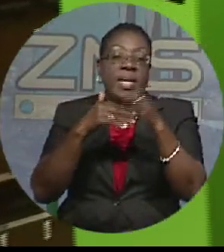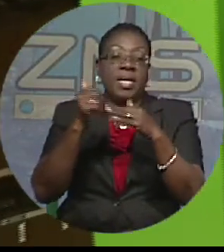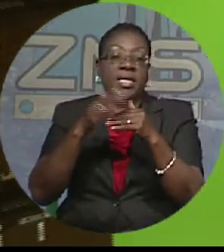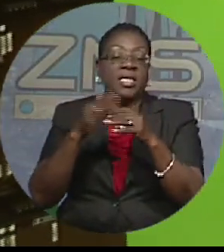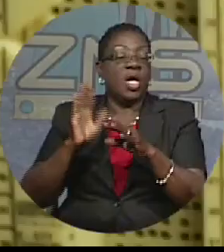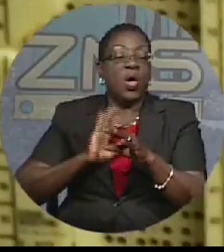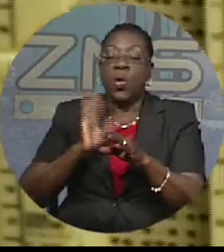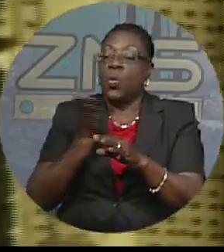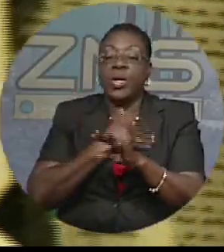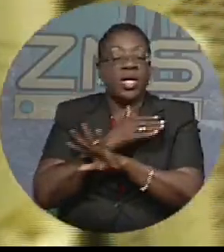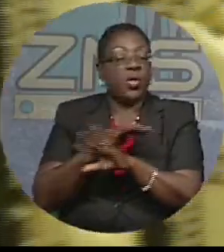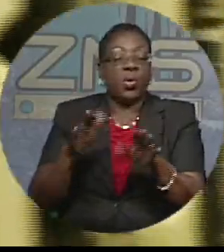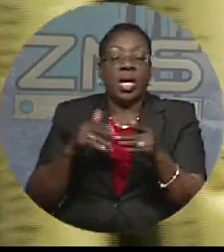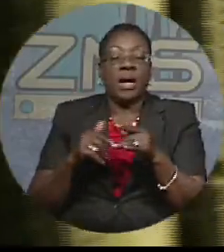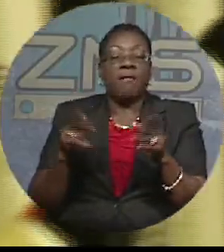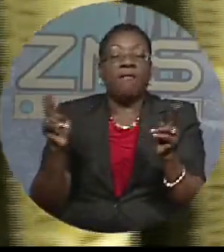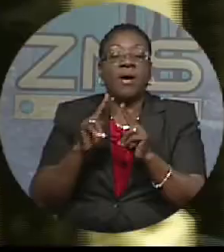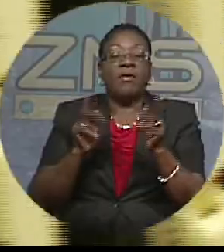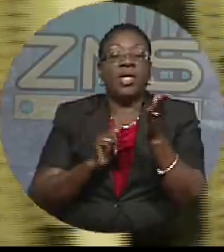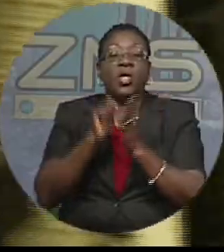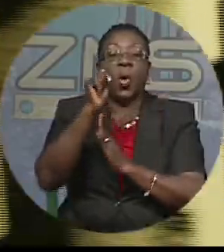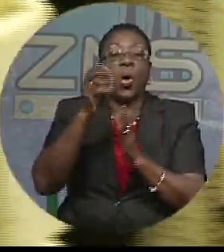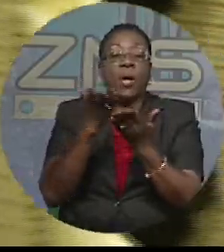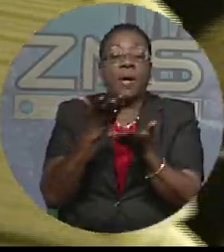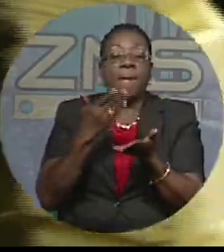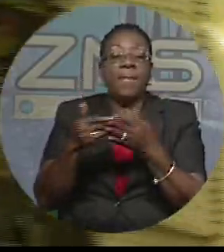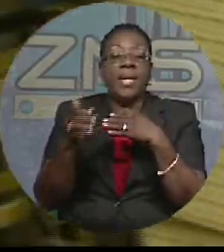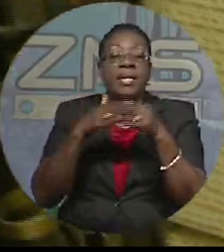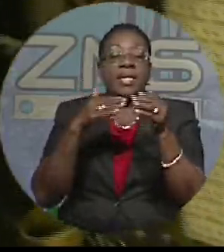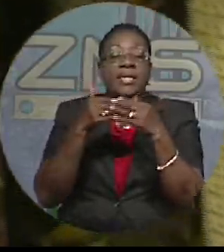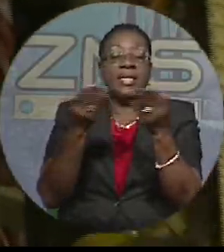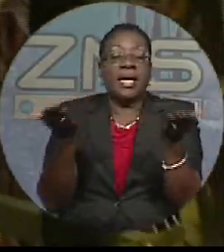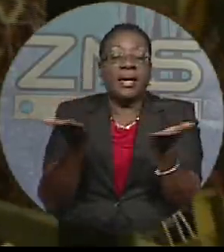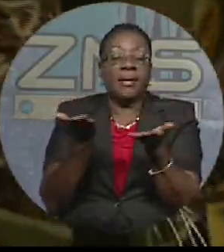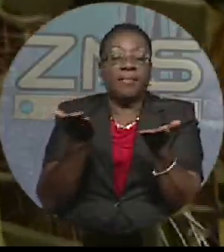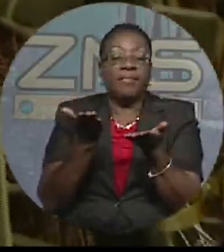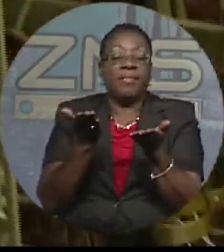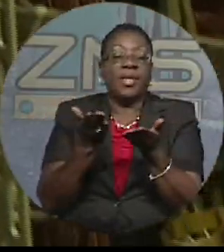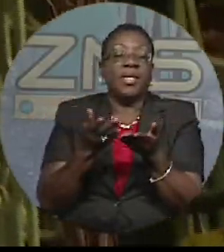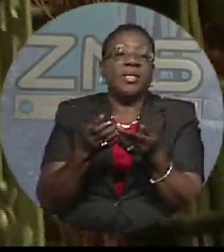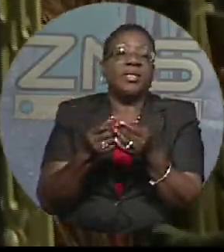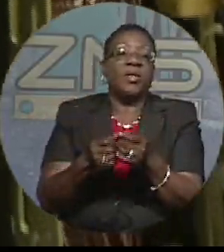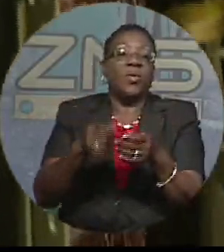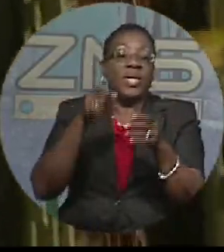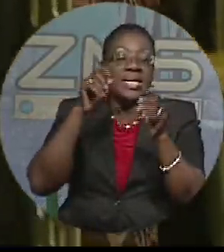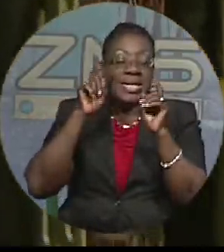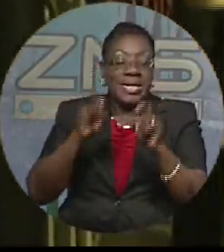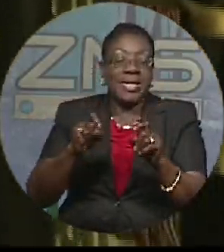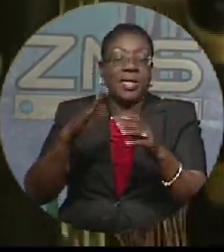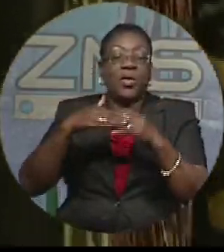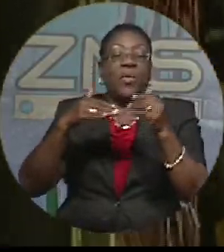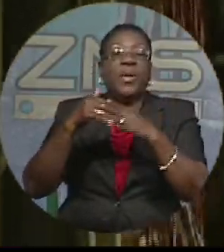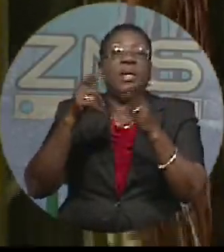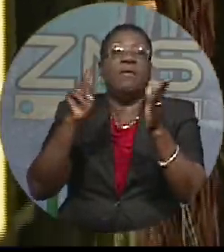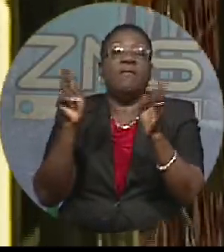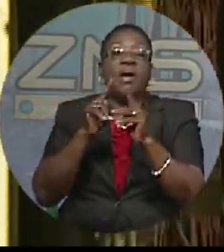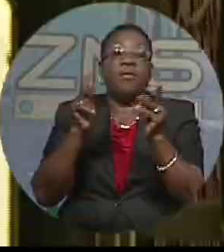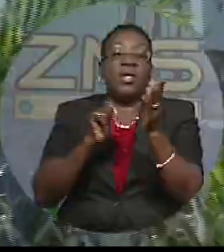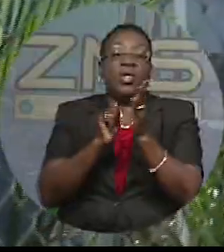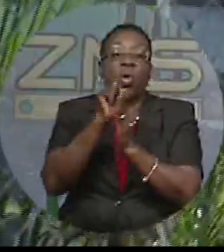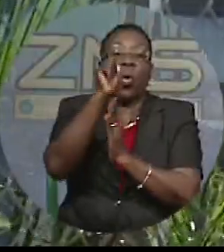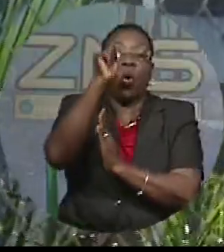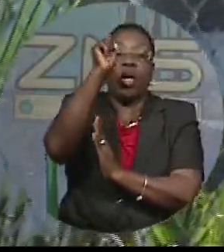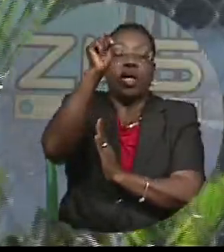enough buildings of that height in New Providence or in Freeport to give us the coverage. So as a result of that, we end up having to build